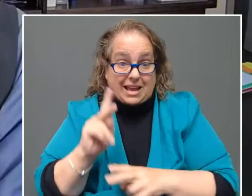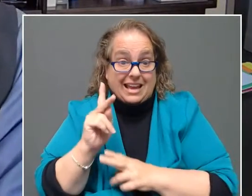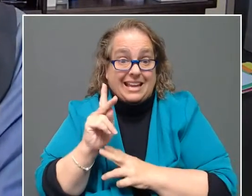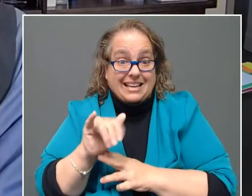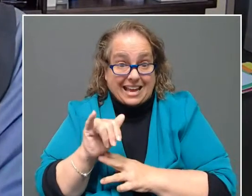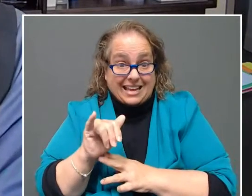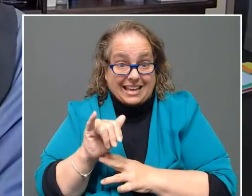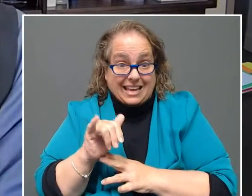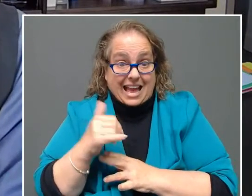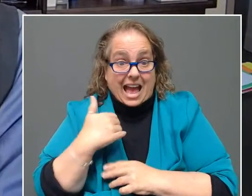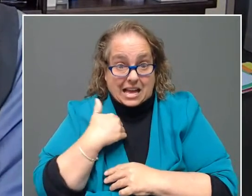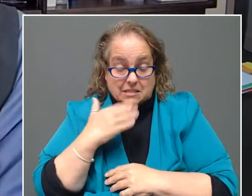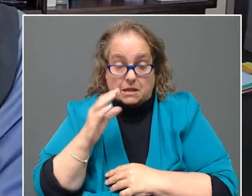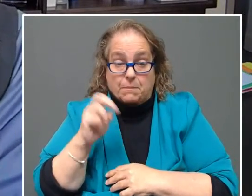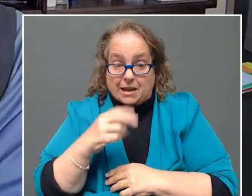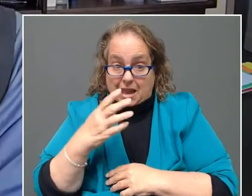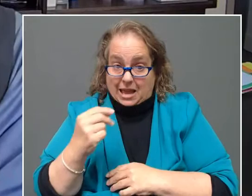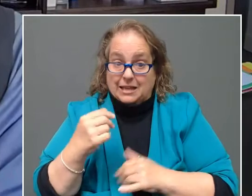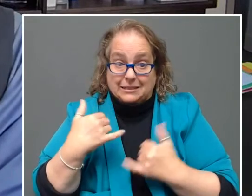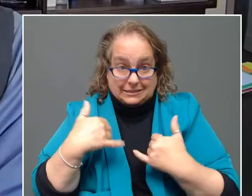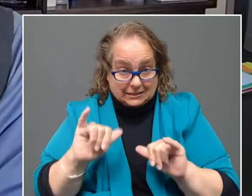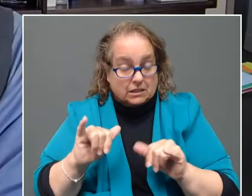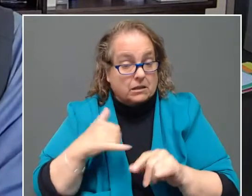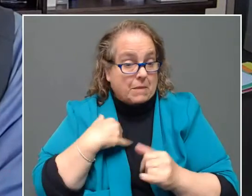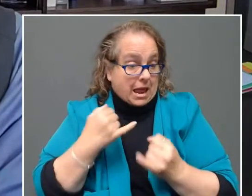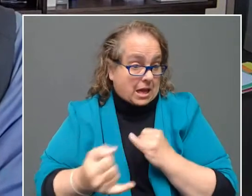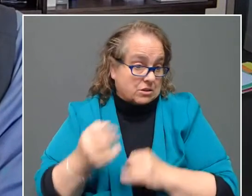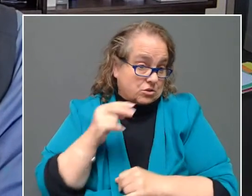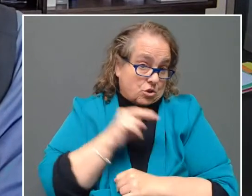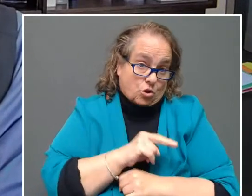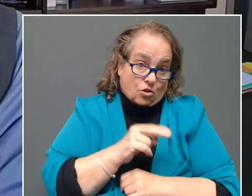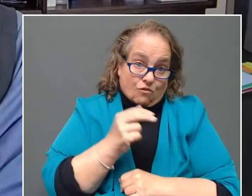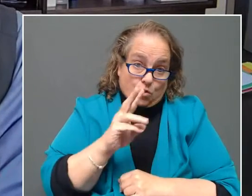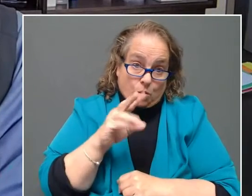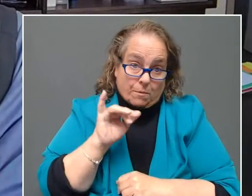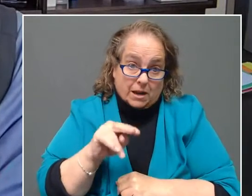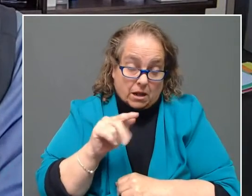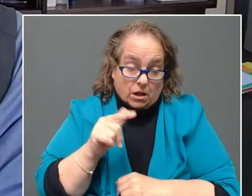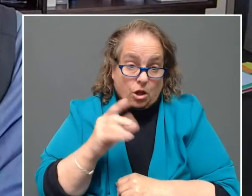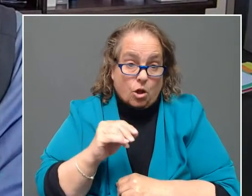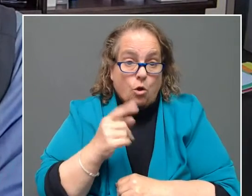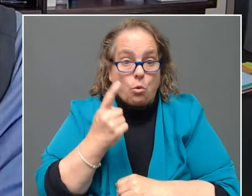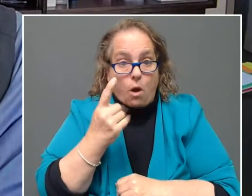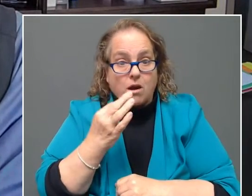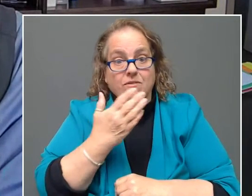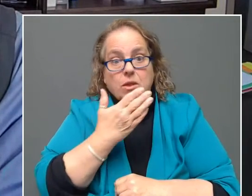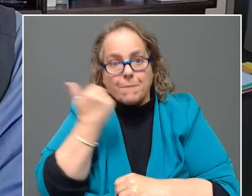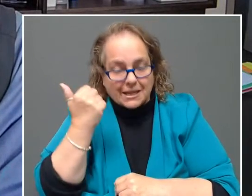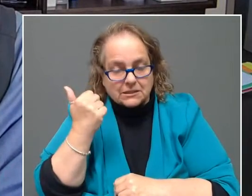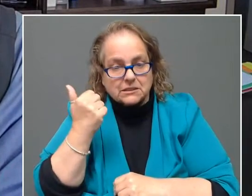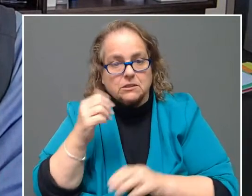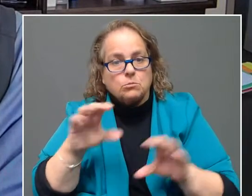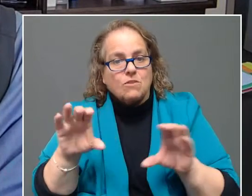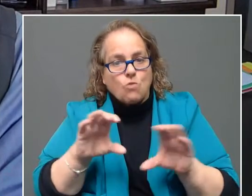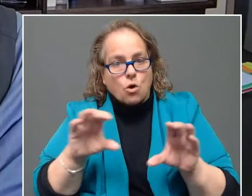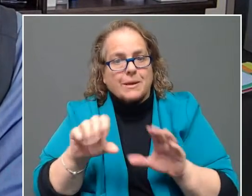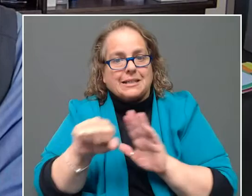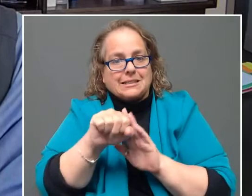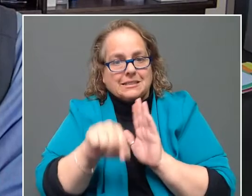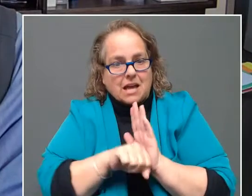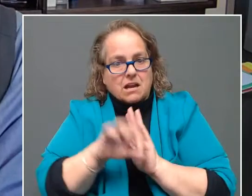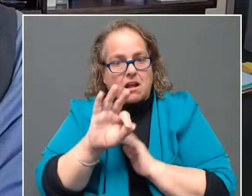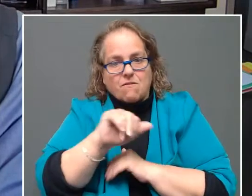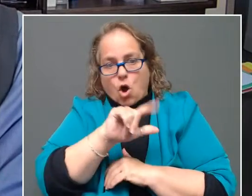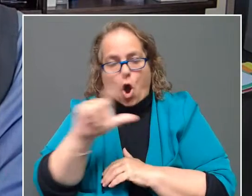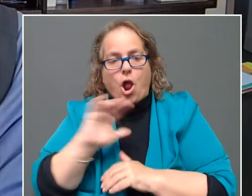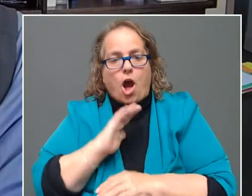and remains, as of my last looking at it just a few minutes ago, the best performing state of all of our 7 border states.